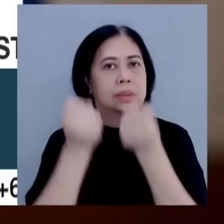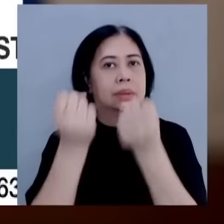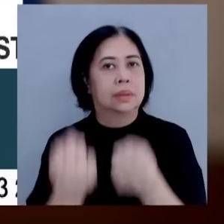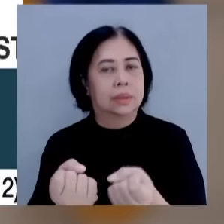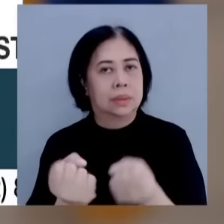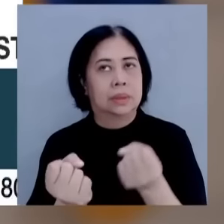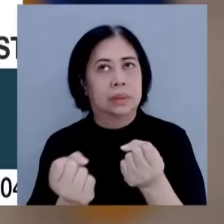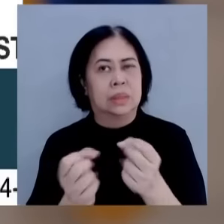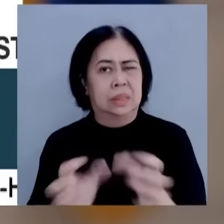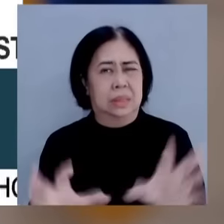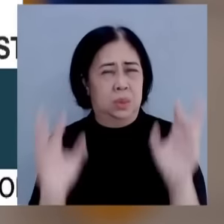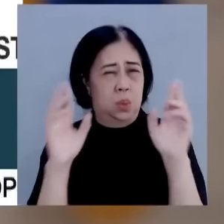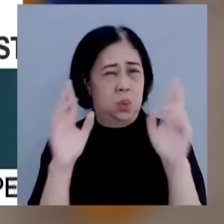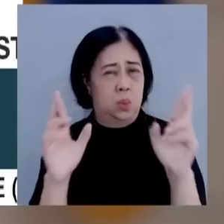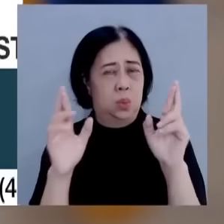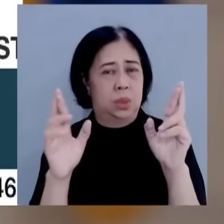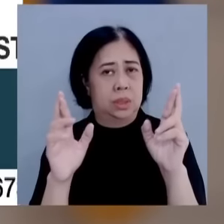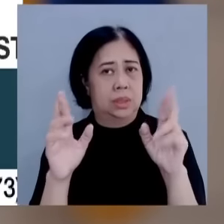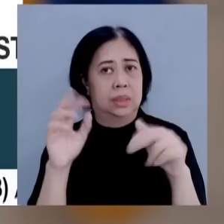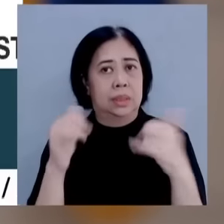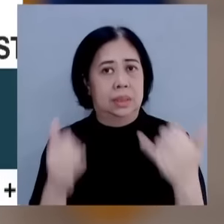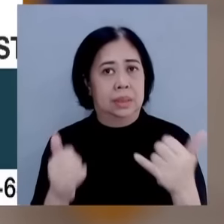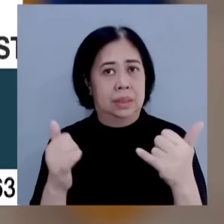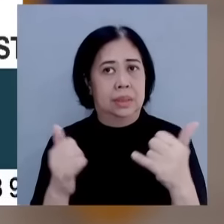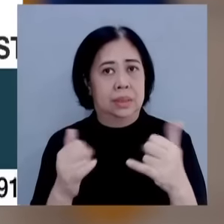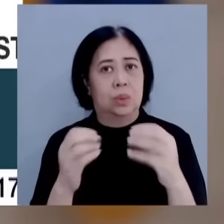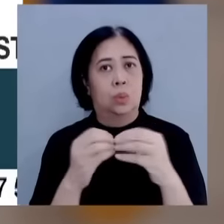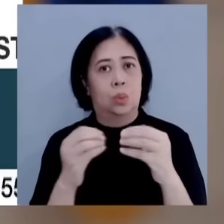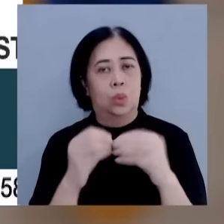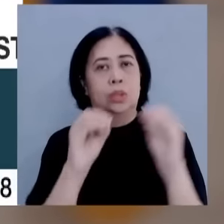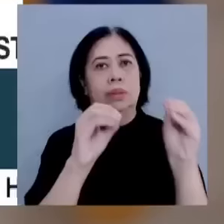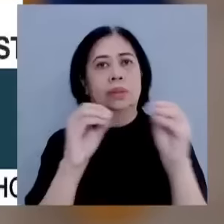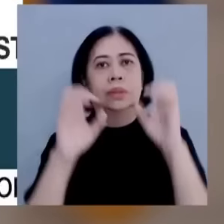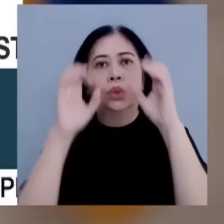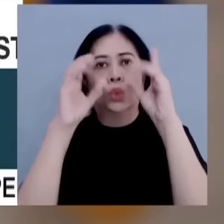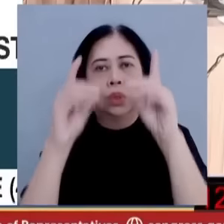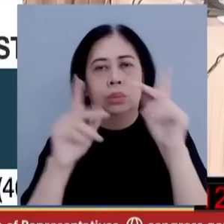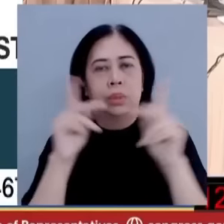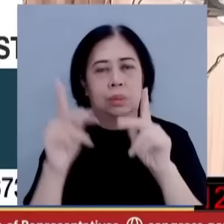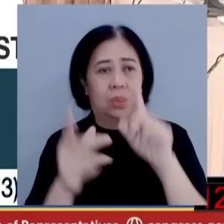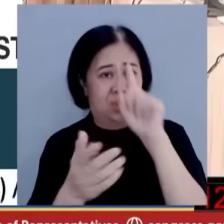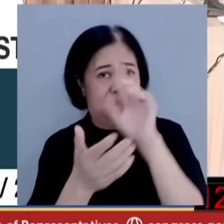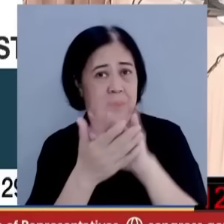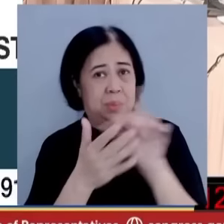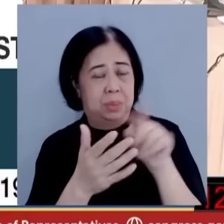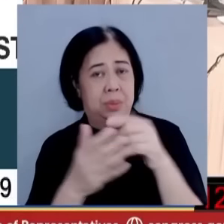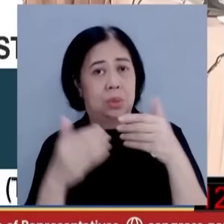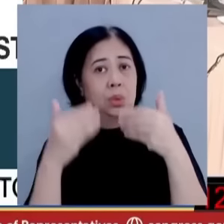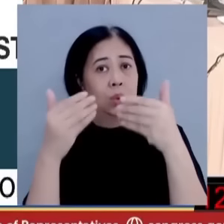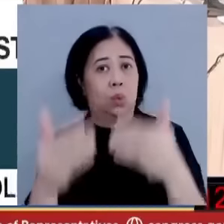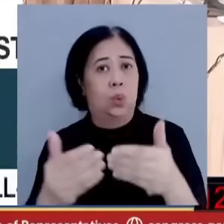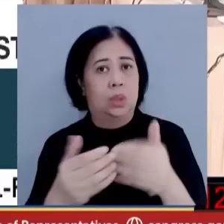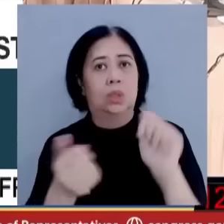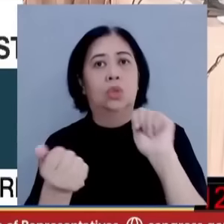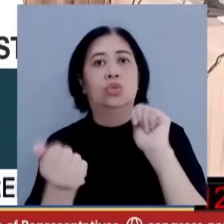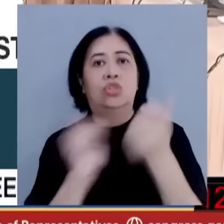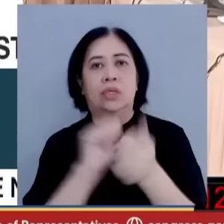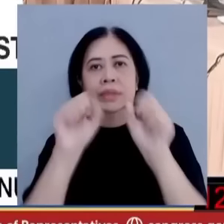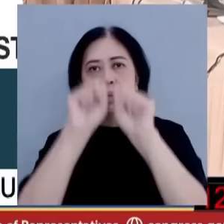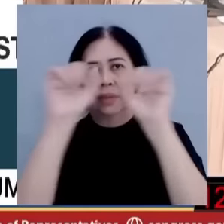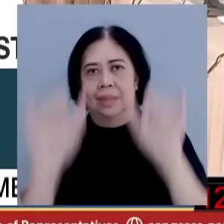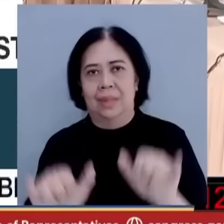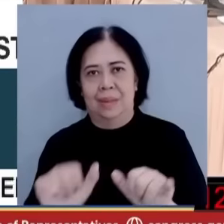ultimately, hopefully, this will further educate the people and convince them that the way forward is to change the system. Kasi sabi mo